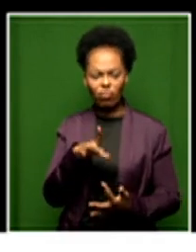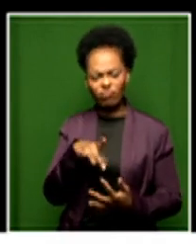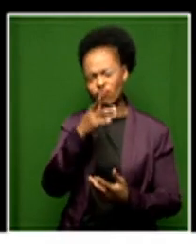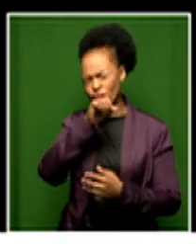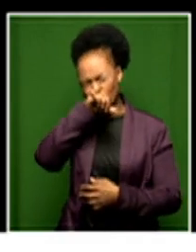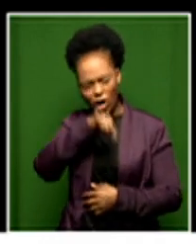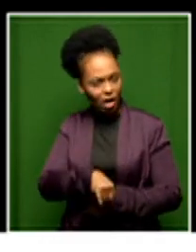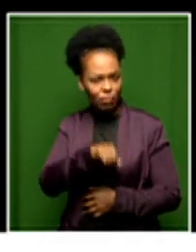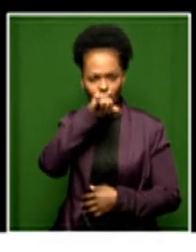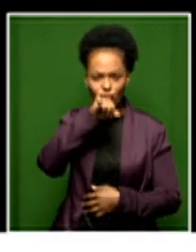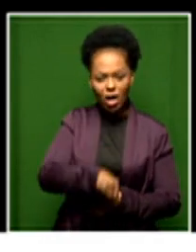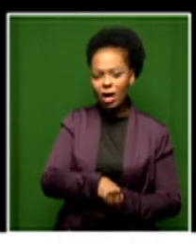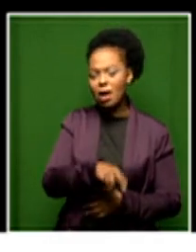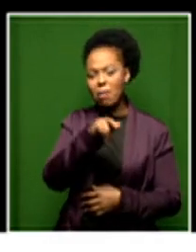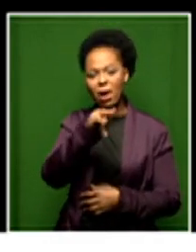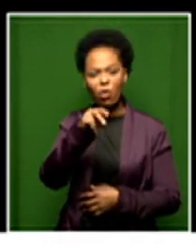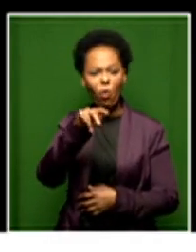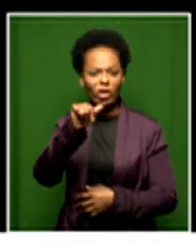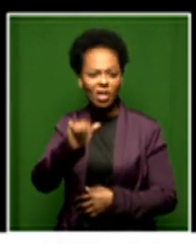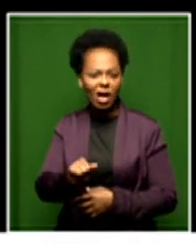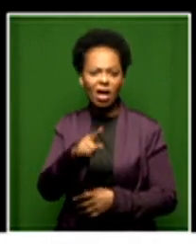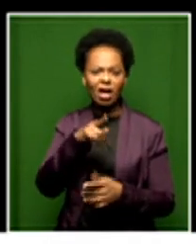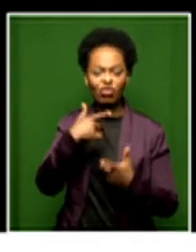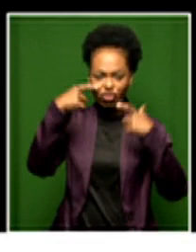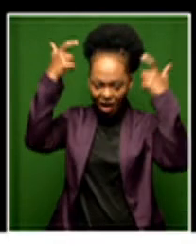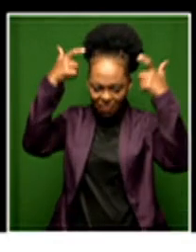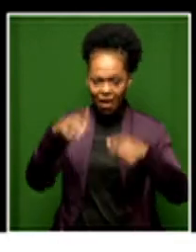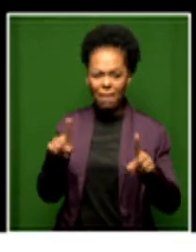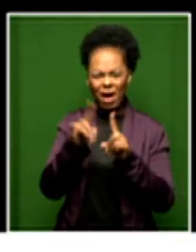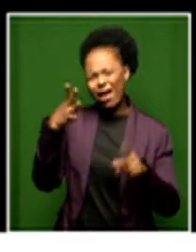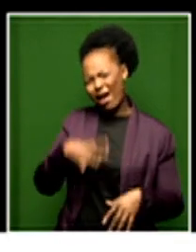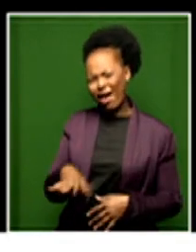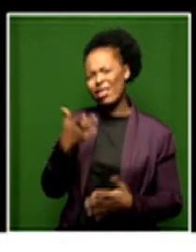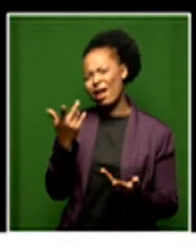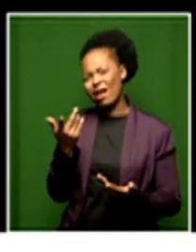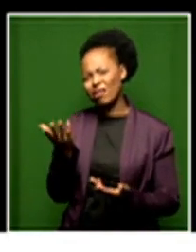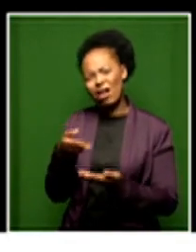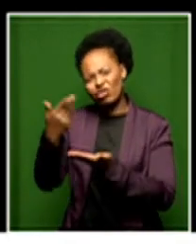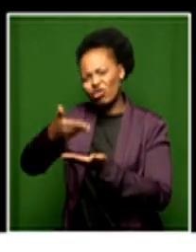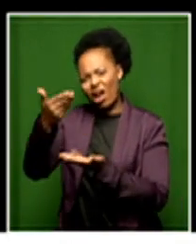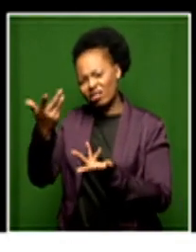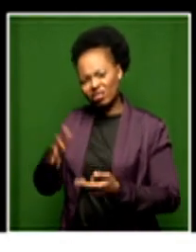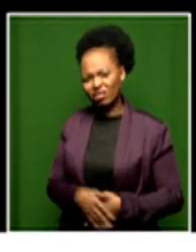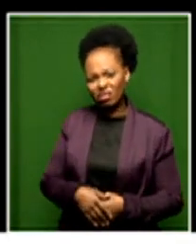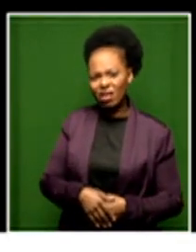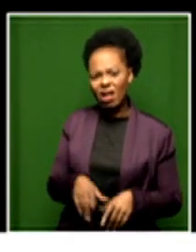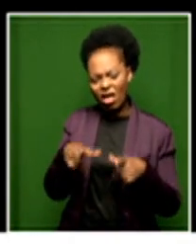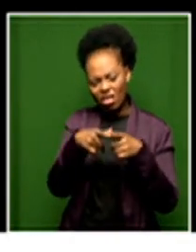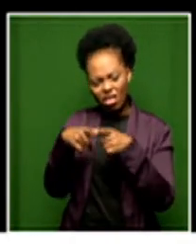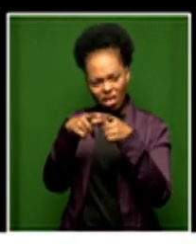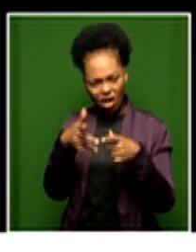person. I love panna cotta. I'm a panna cotta chef. But I love other desserts as well. Like I said, today I'm doing a